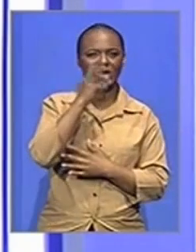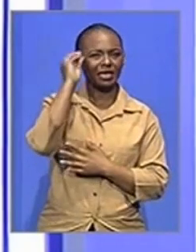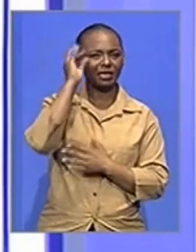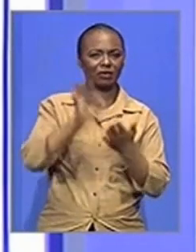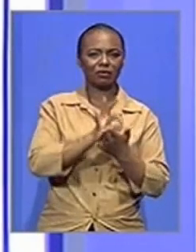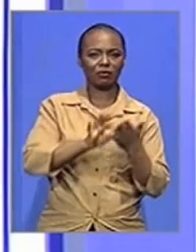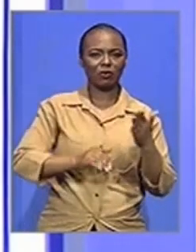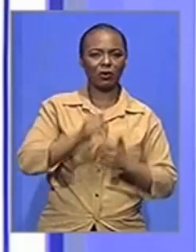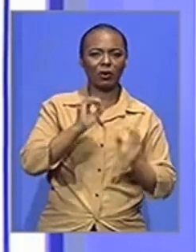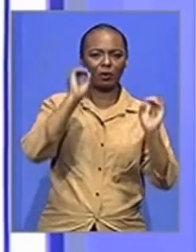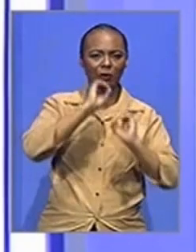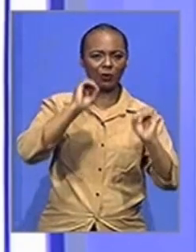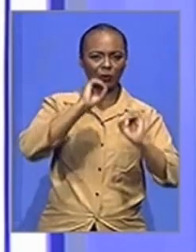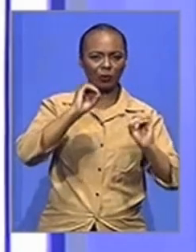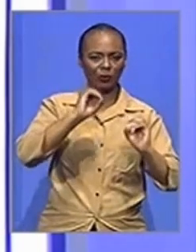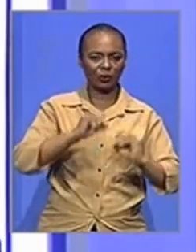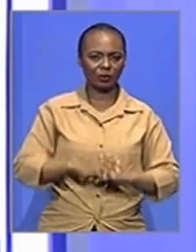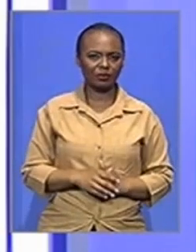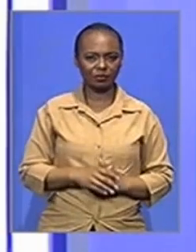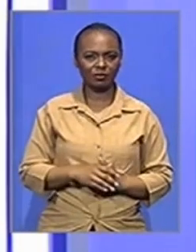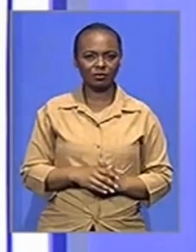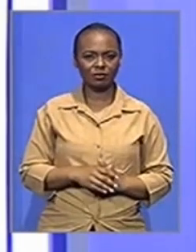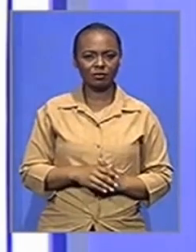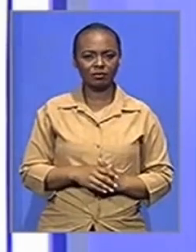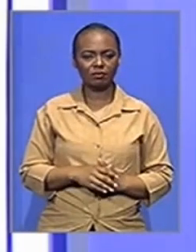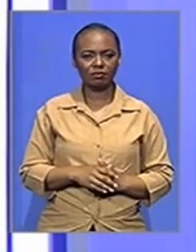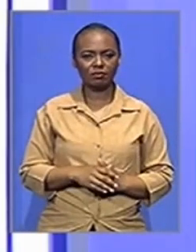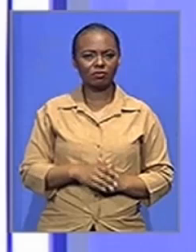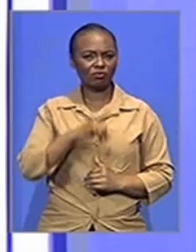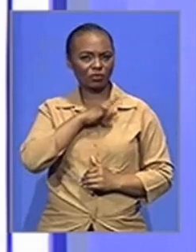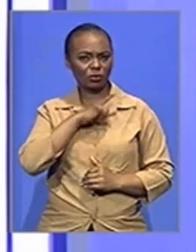o batlhophi ba o romelelang makoko a dipolotiki ka go ikgatholosa go tlhopha?